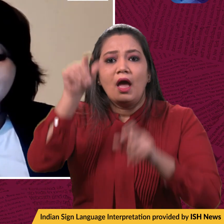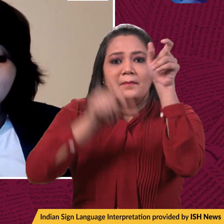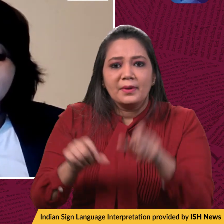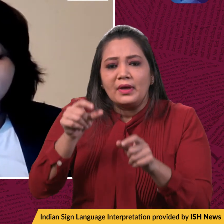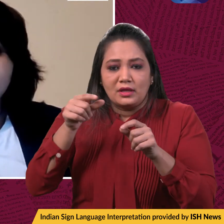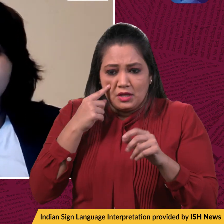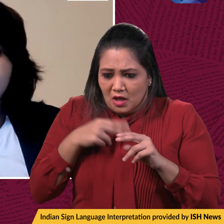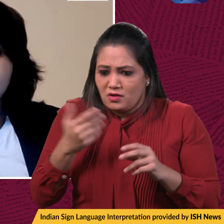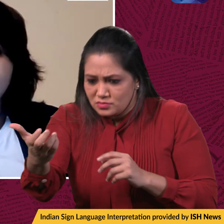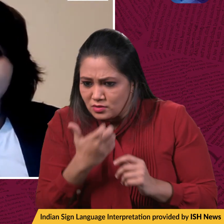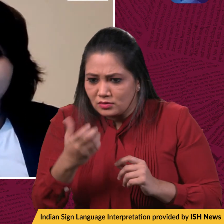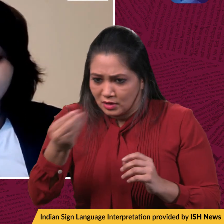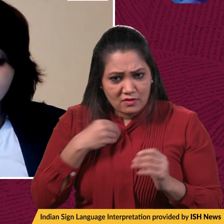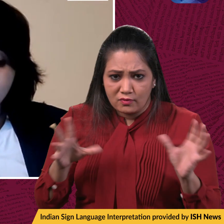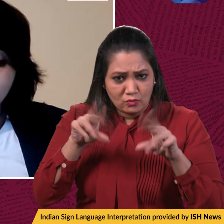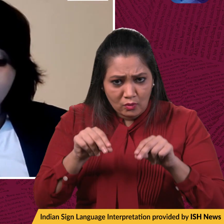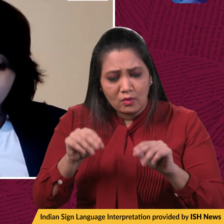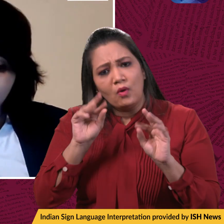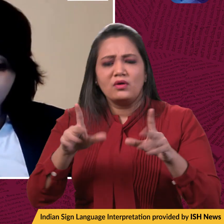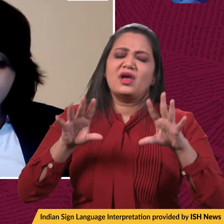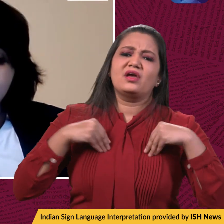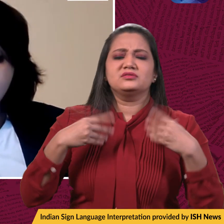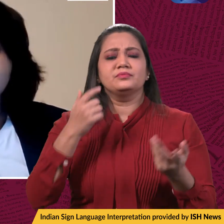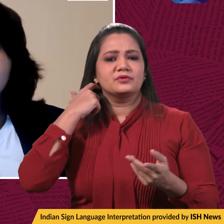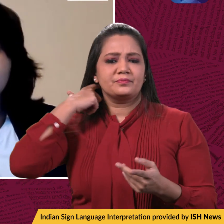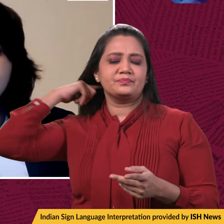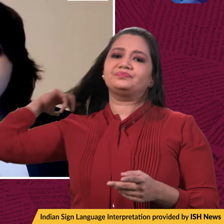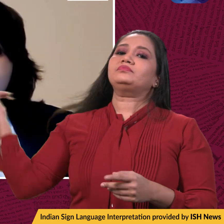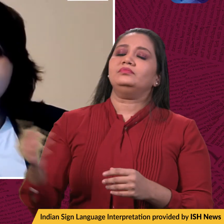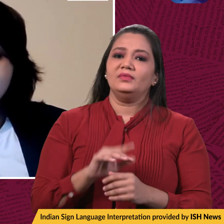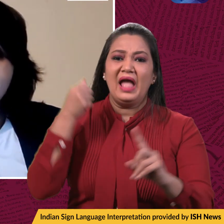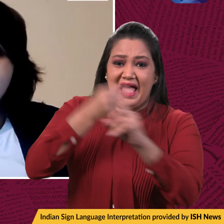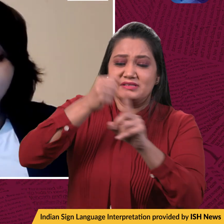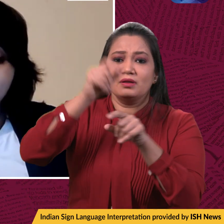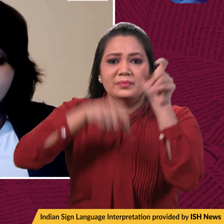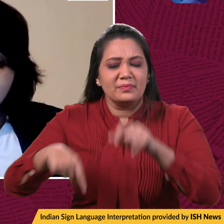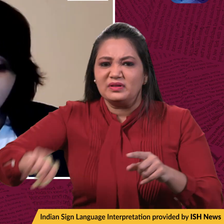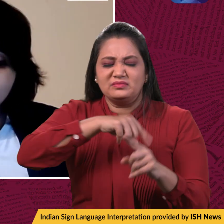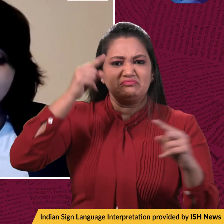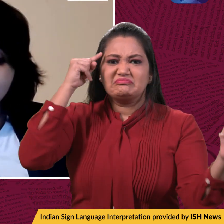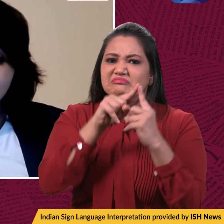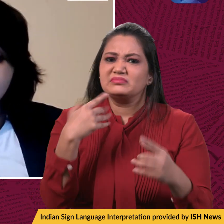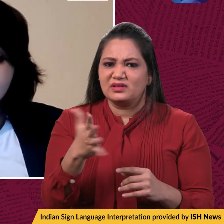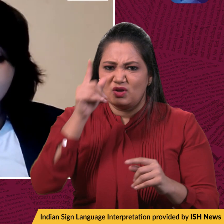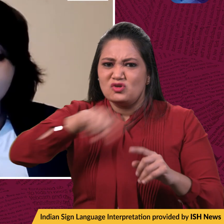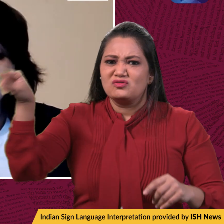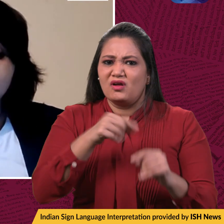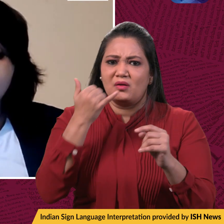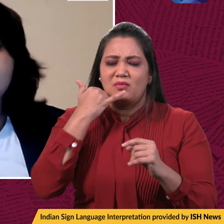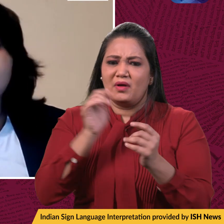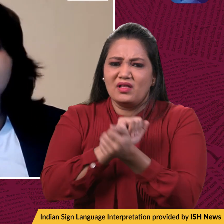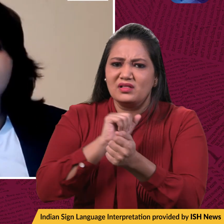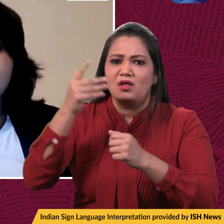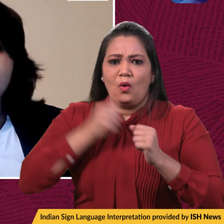can deny giving away their phone," he said. End quote. Activists and critics, in the meantime, have slammed the move and said that